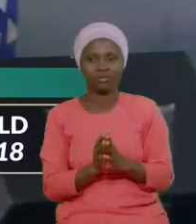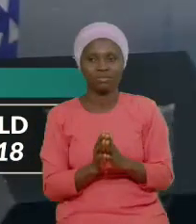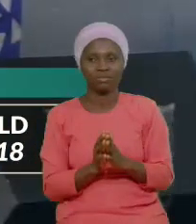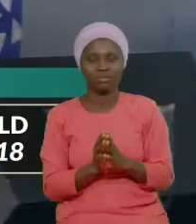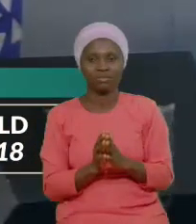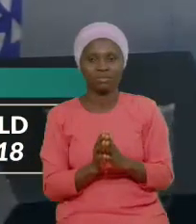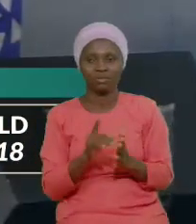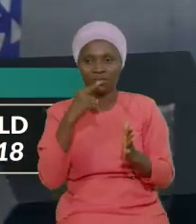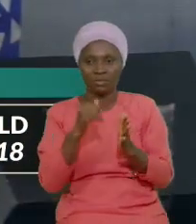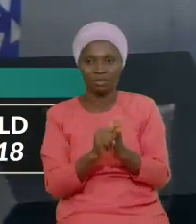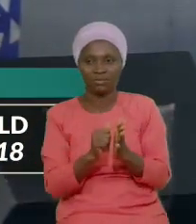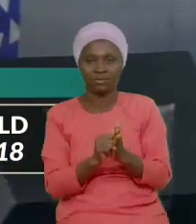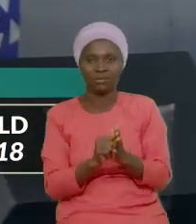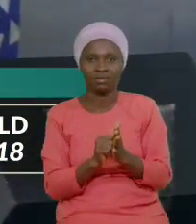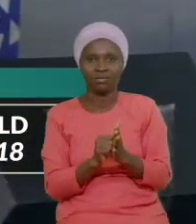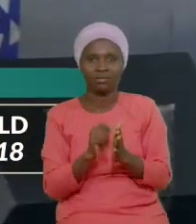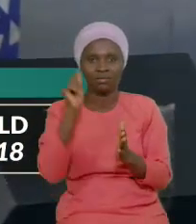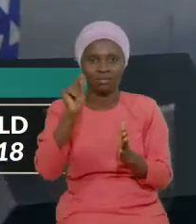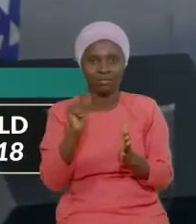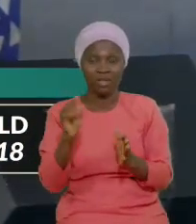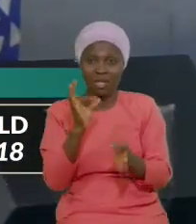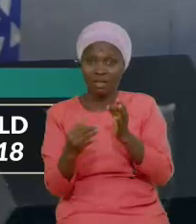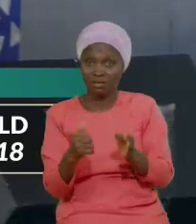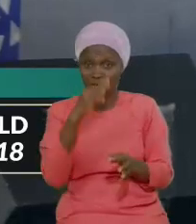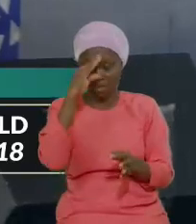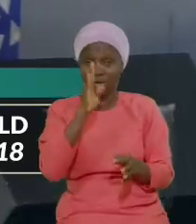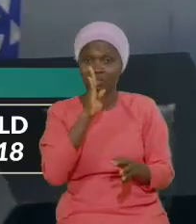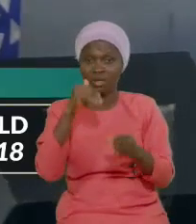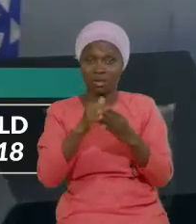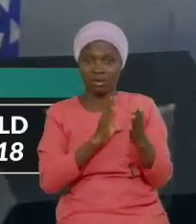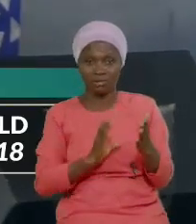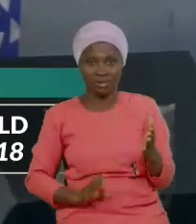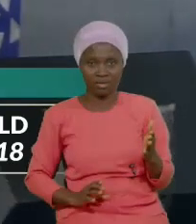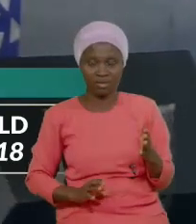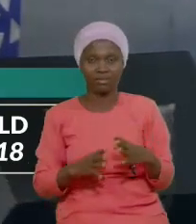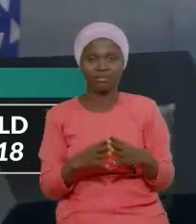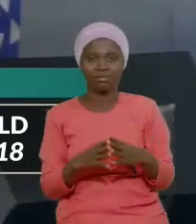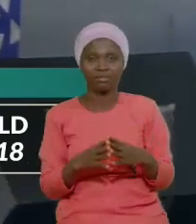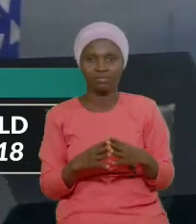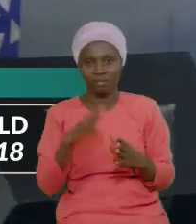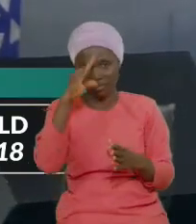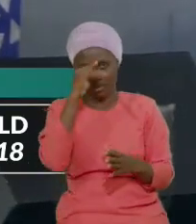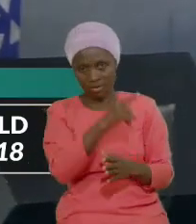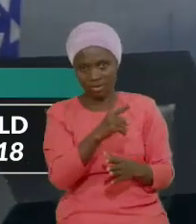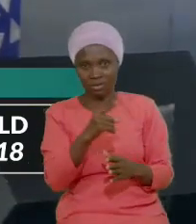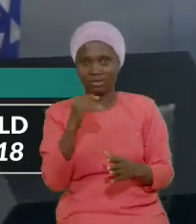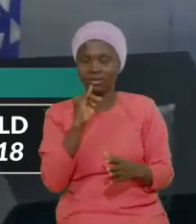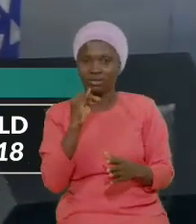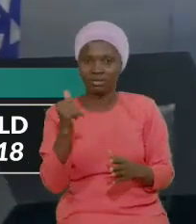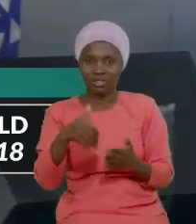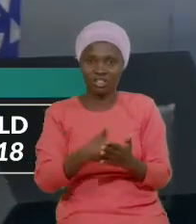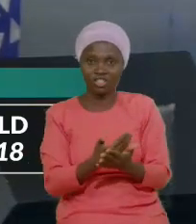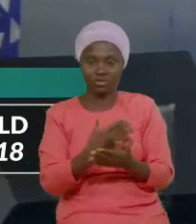He says, therefore, if any man be in Christ, he is a new